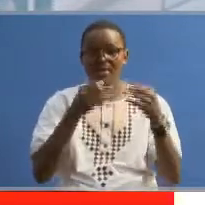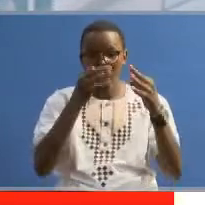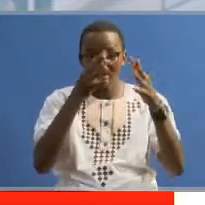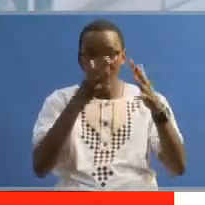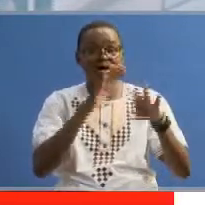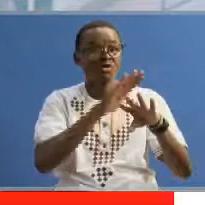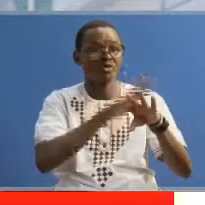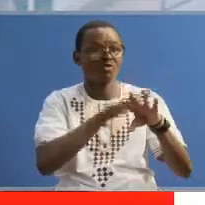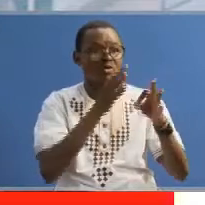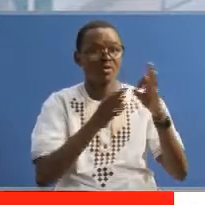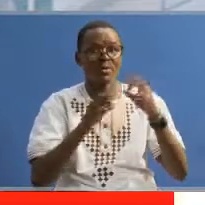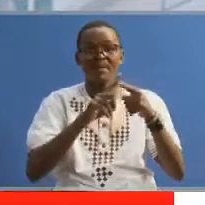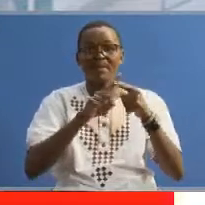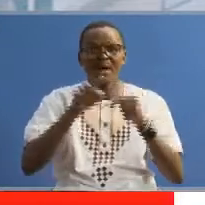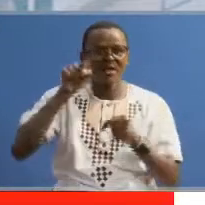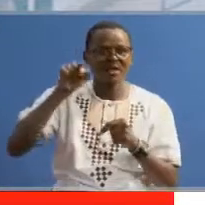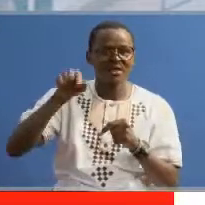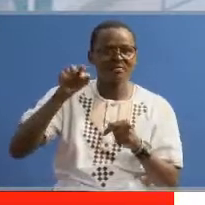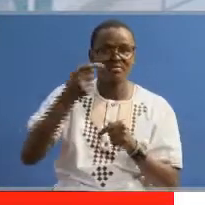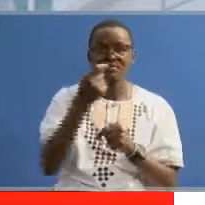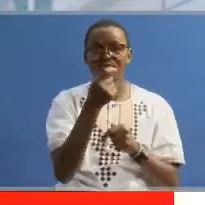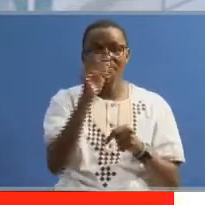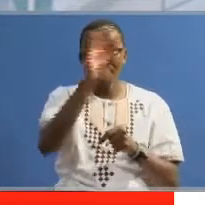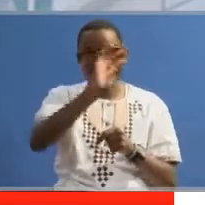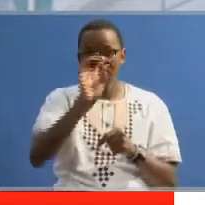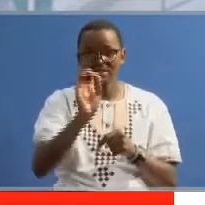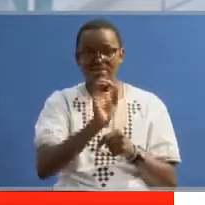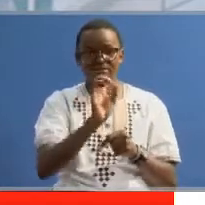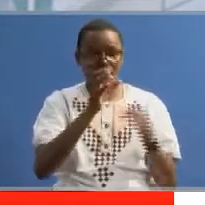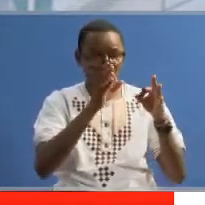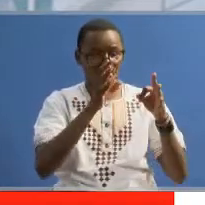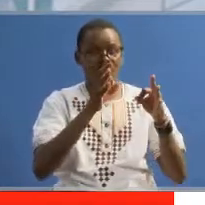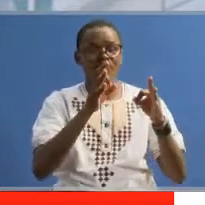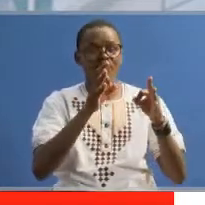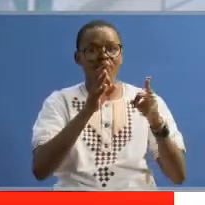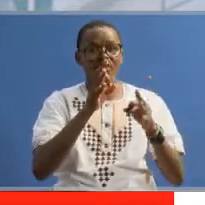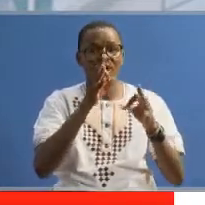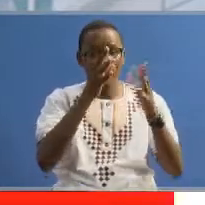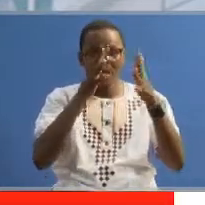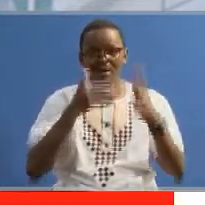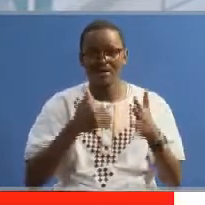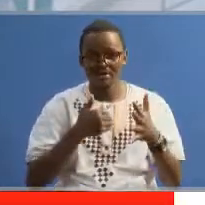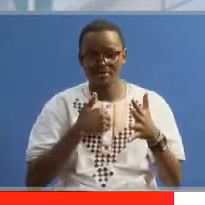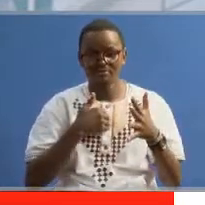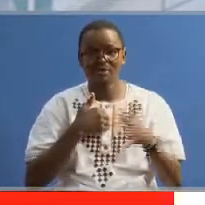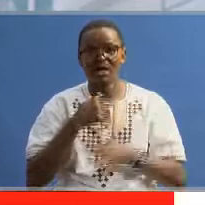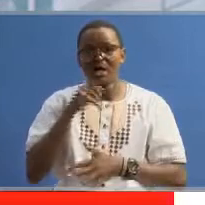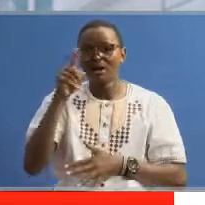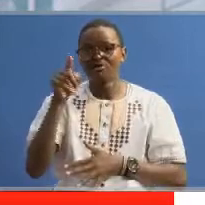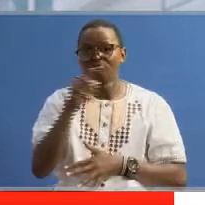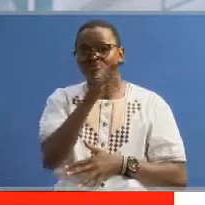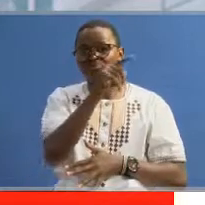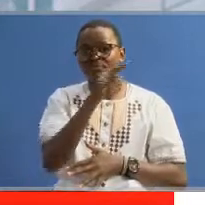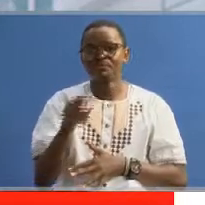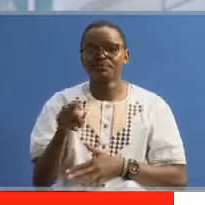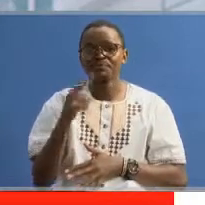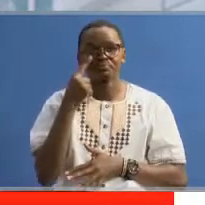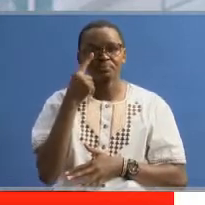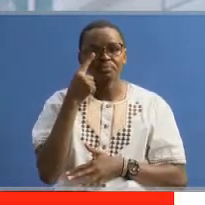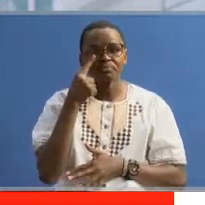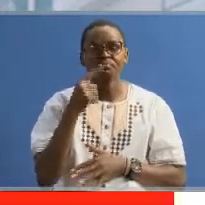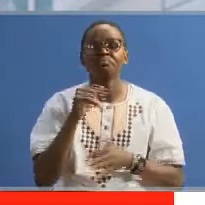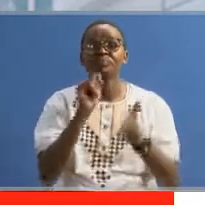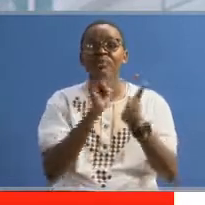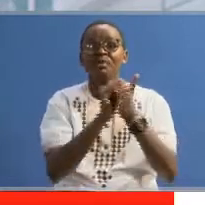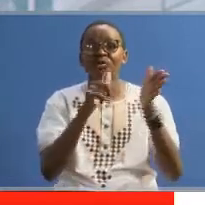good officer. But there is this small percentage of officers that have gone rogue. Right. Yeah? That they